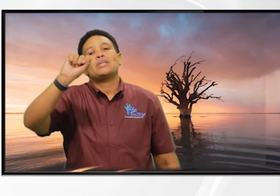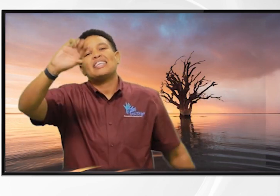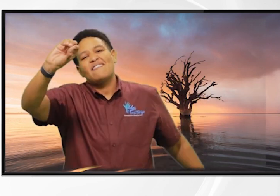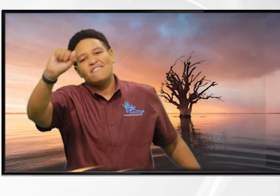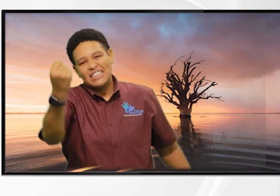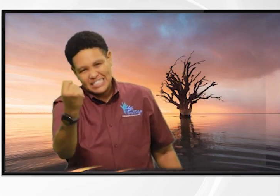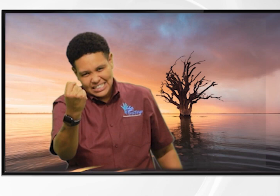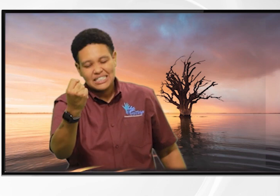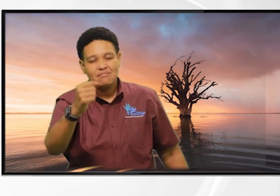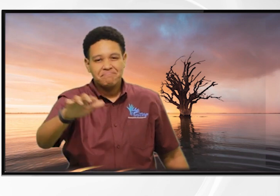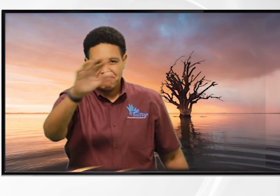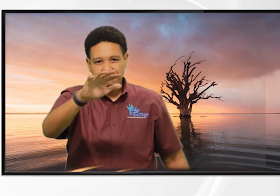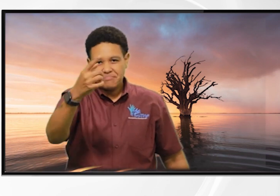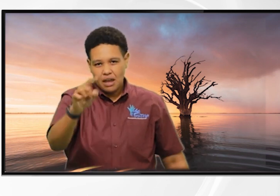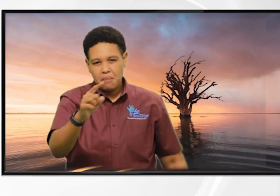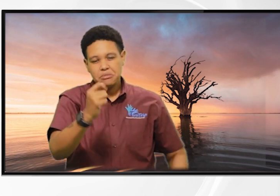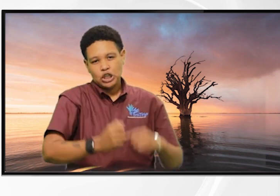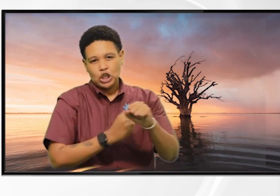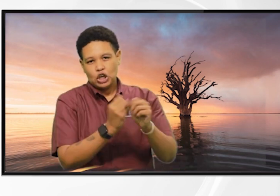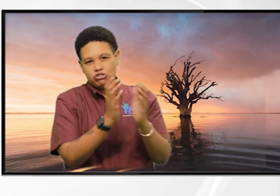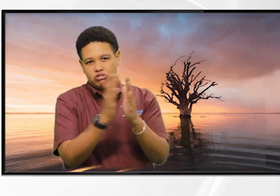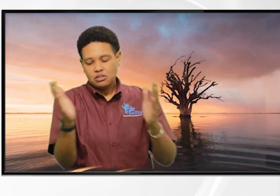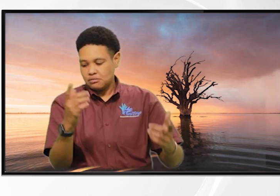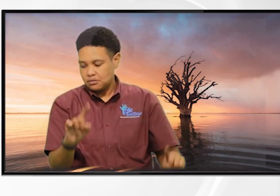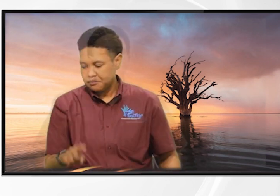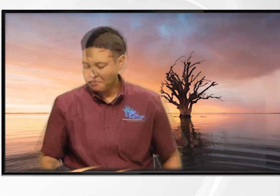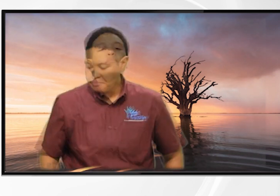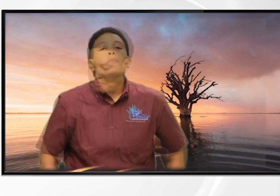2050s, respectively.